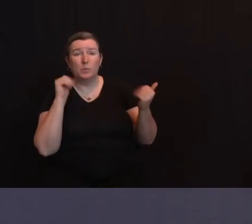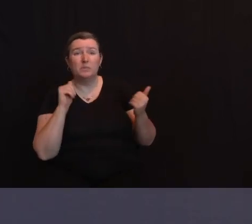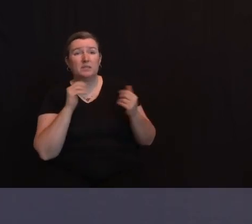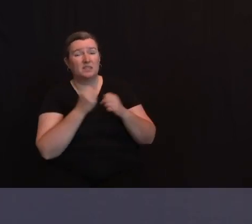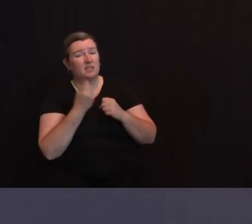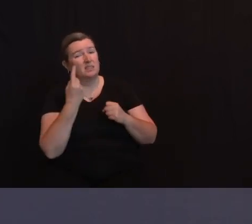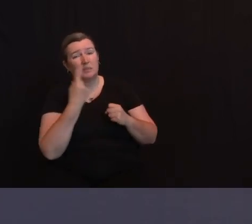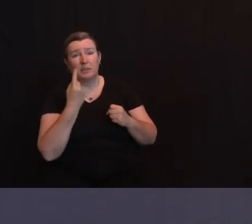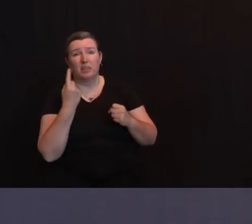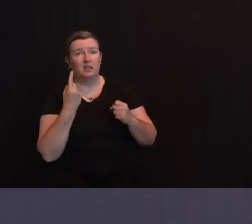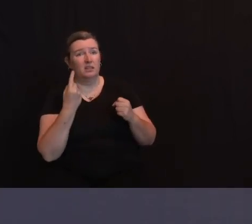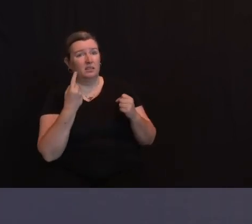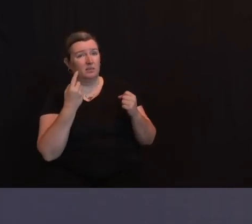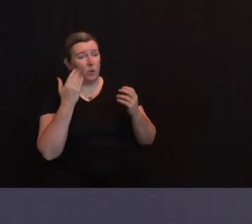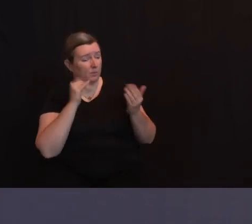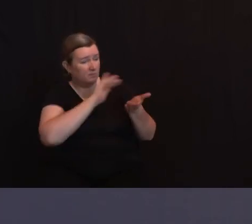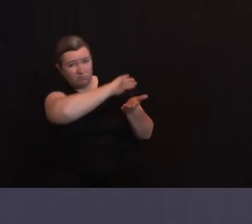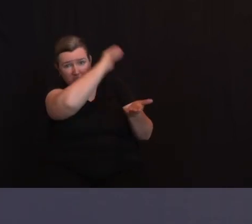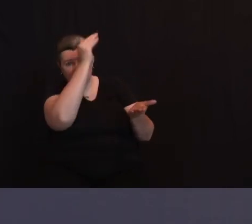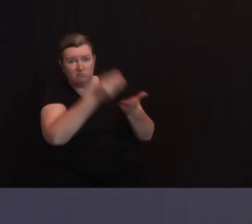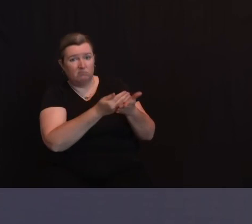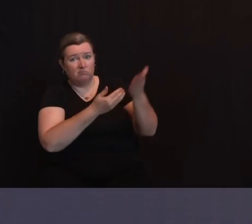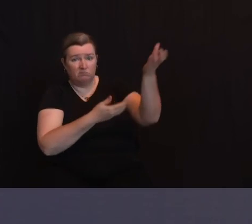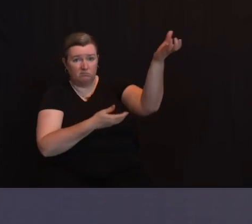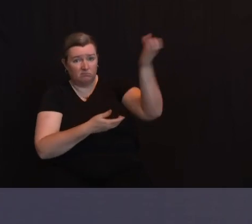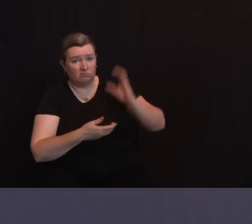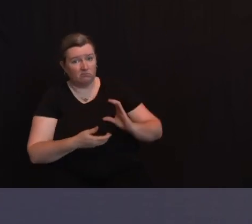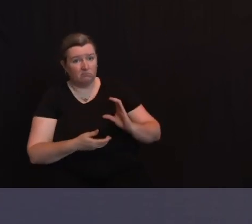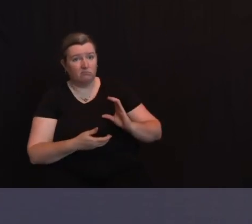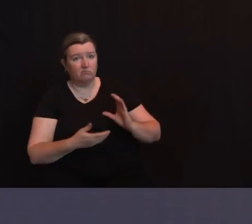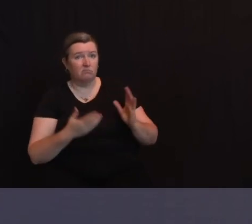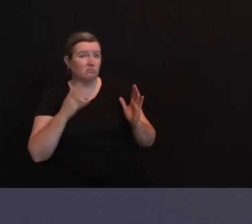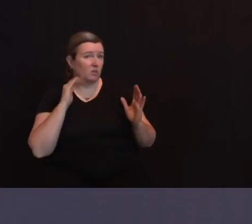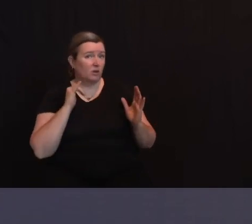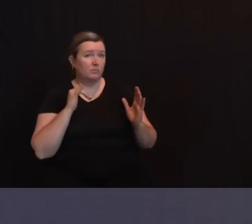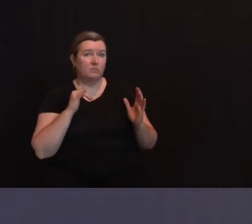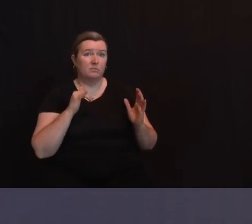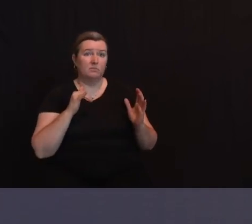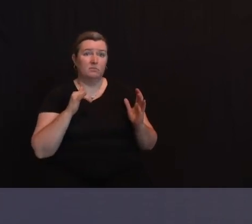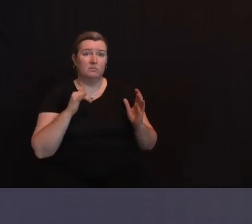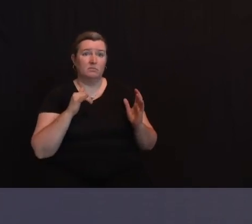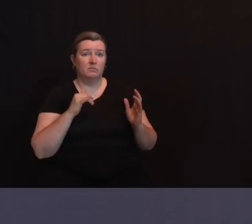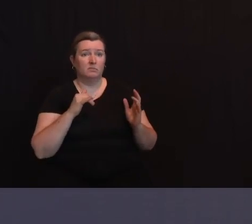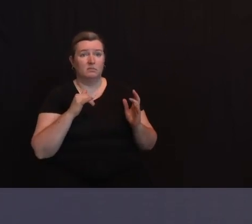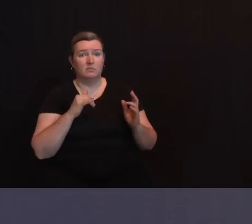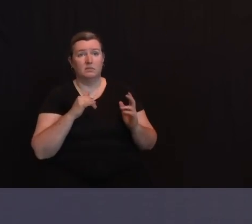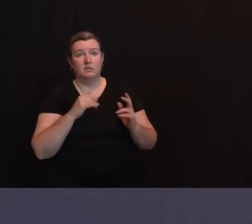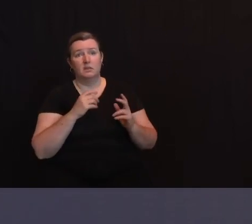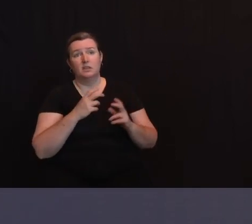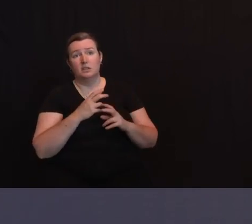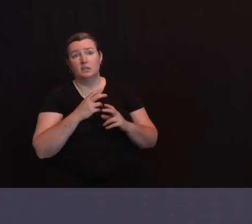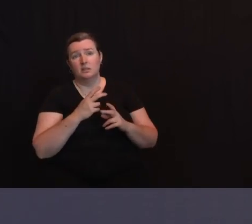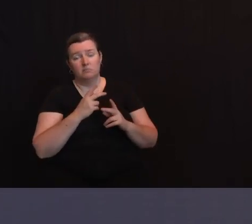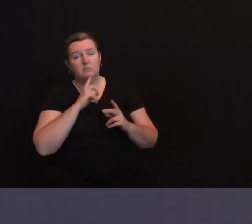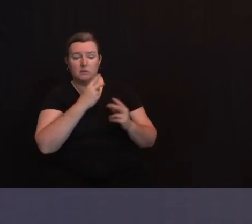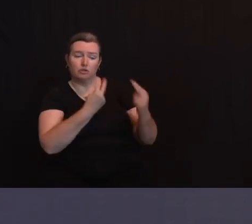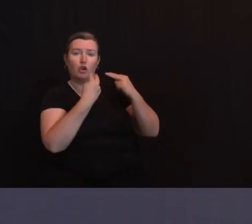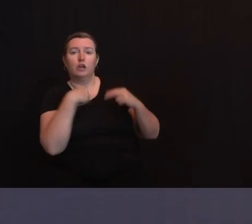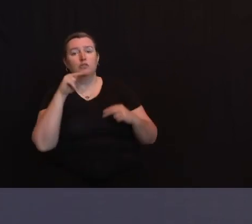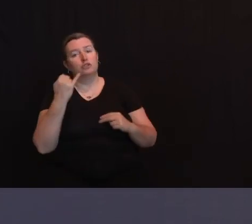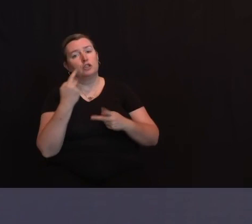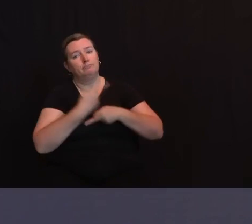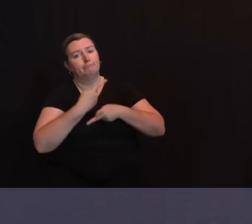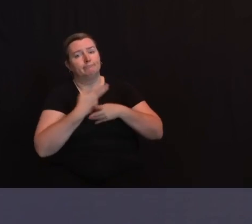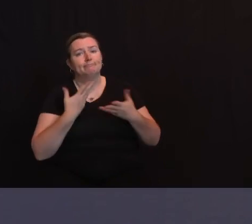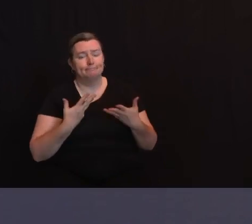is a significant amount, and I hope New Jersey within that is treated properly and as we should be. And I'll believe